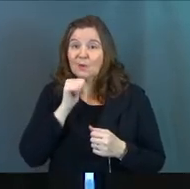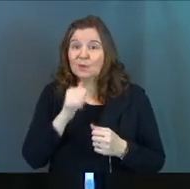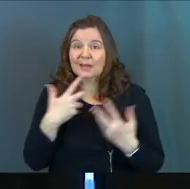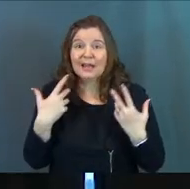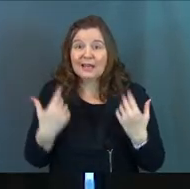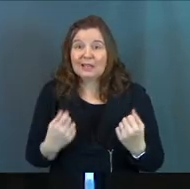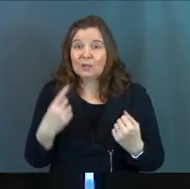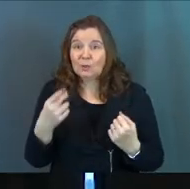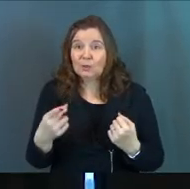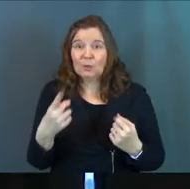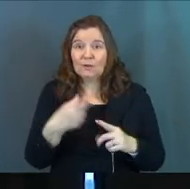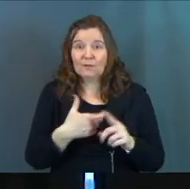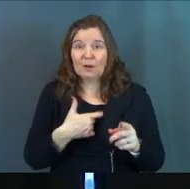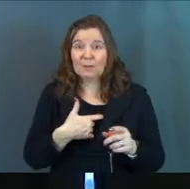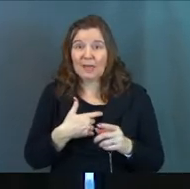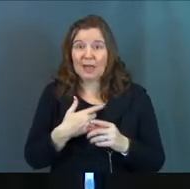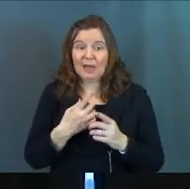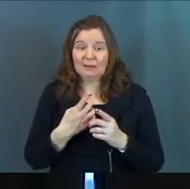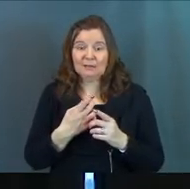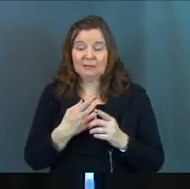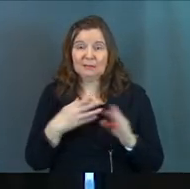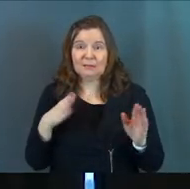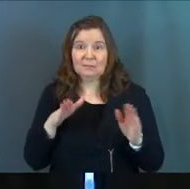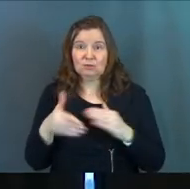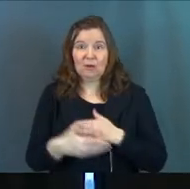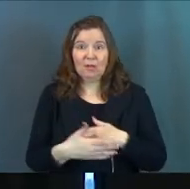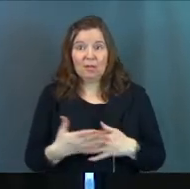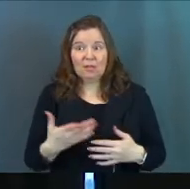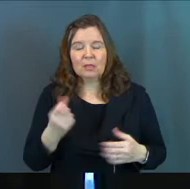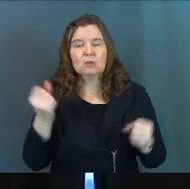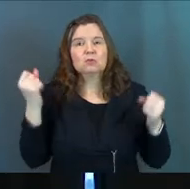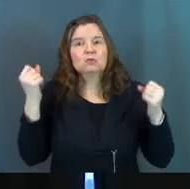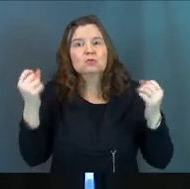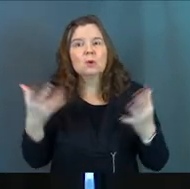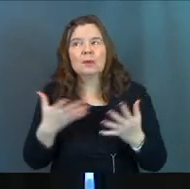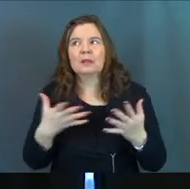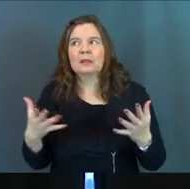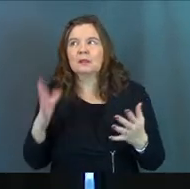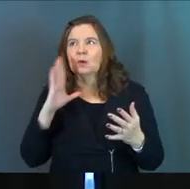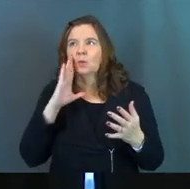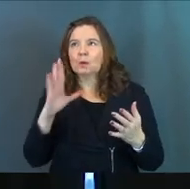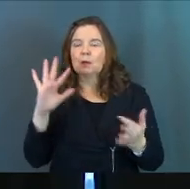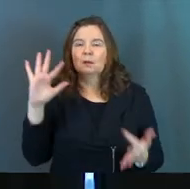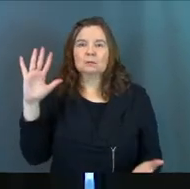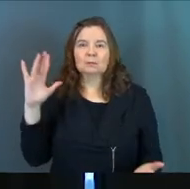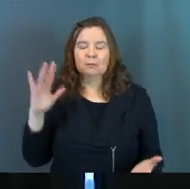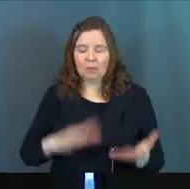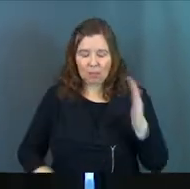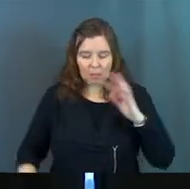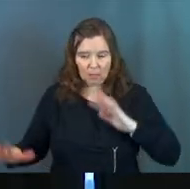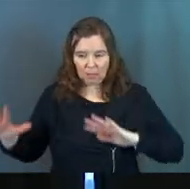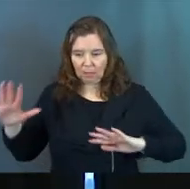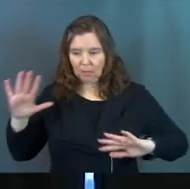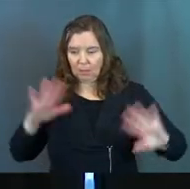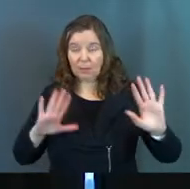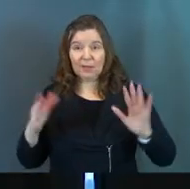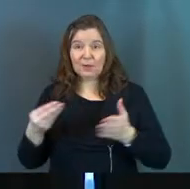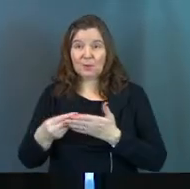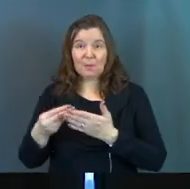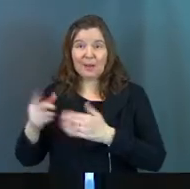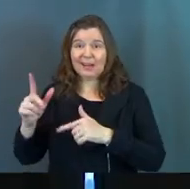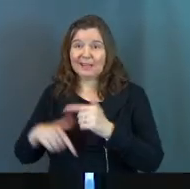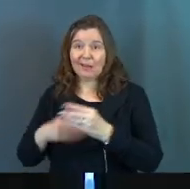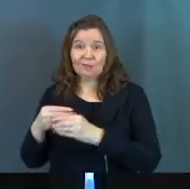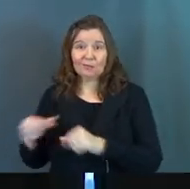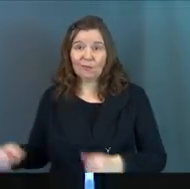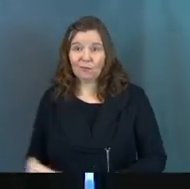will not heal you from that betrayal. There are so many things that will reduce you yet again that your money